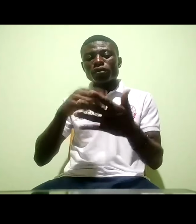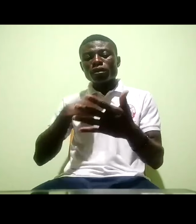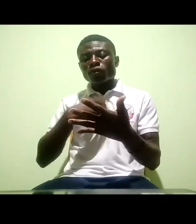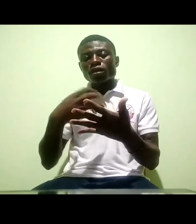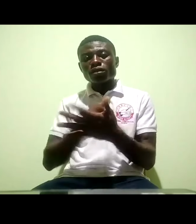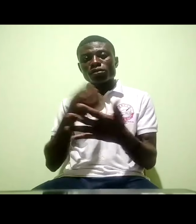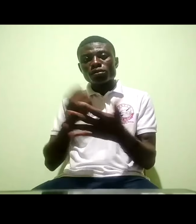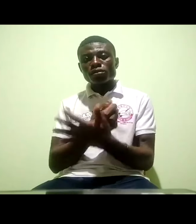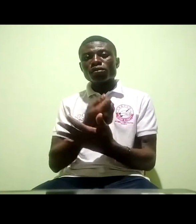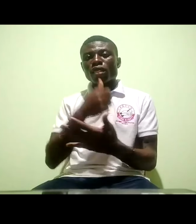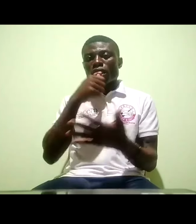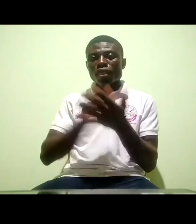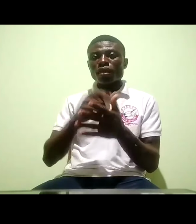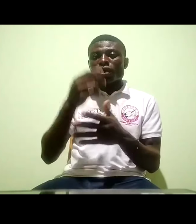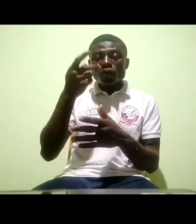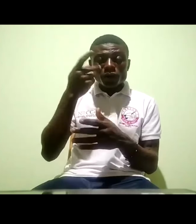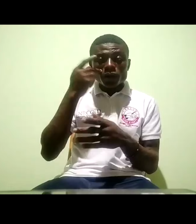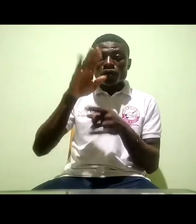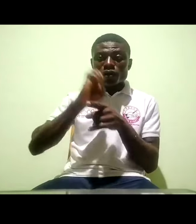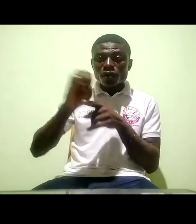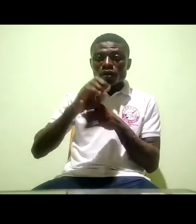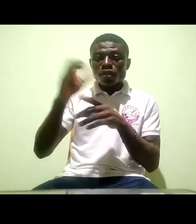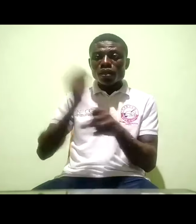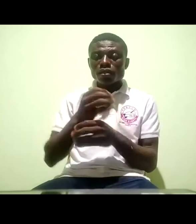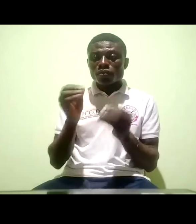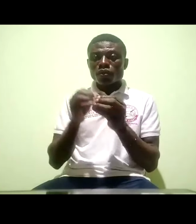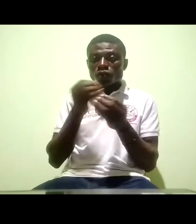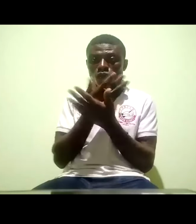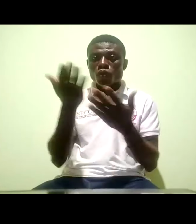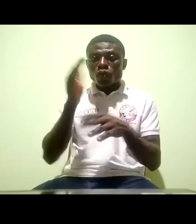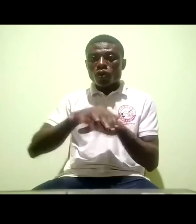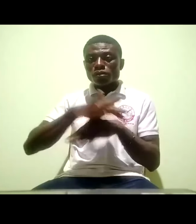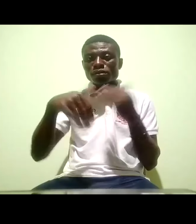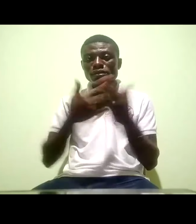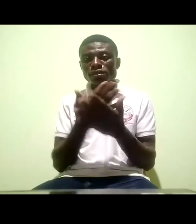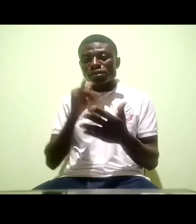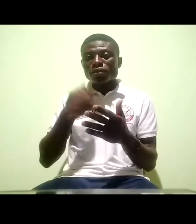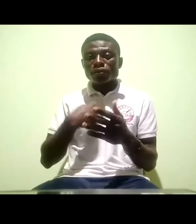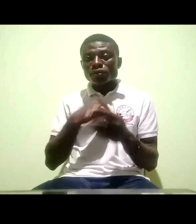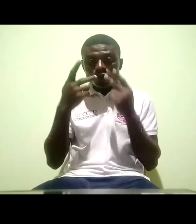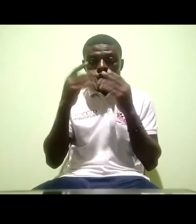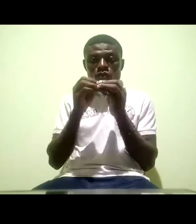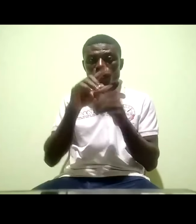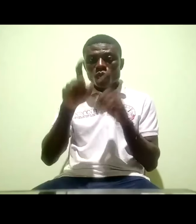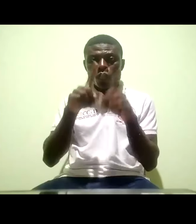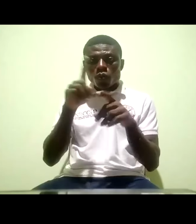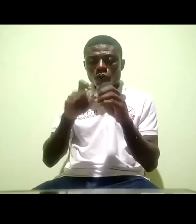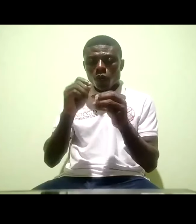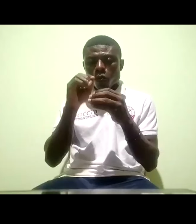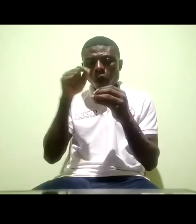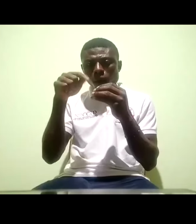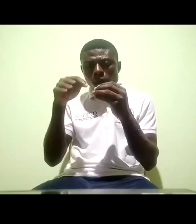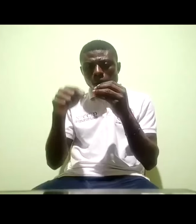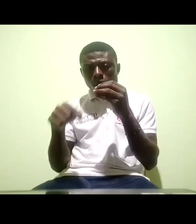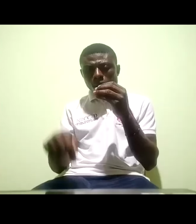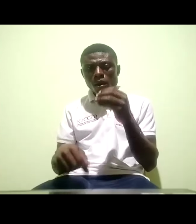your emails to receive more information on all these. And I see a lot of questions also on the